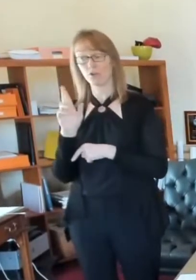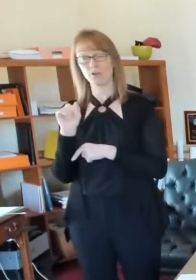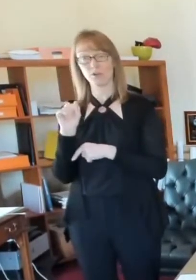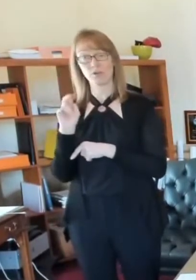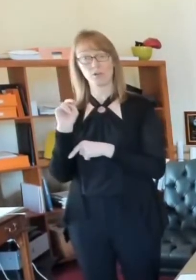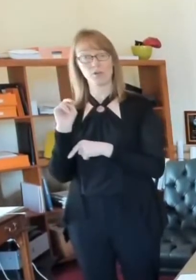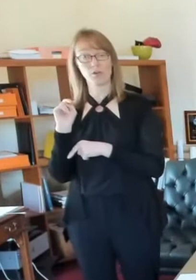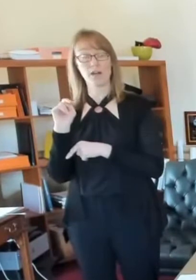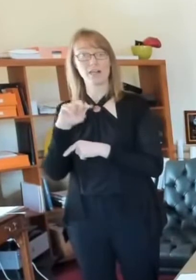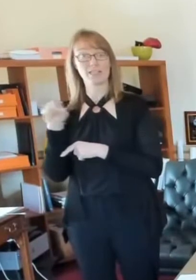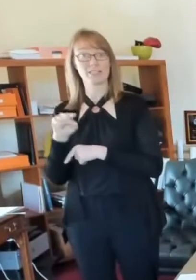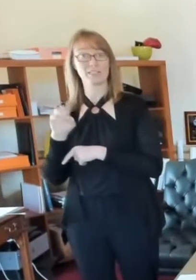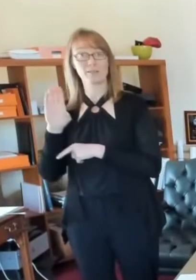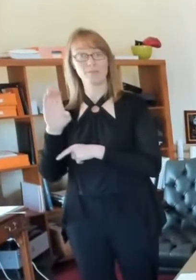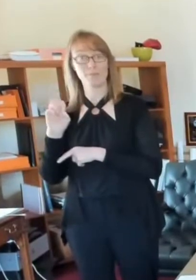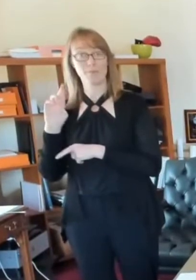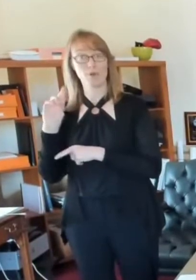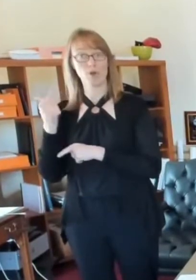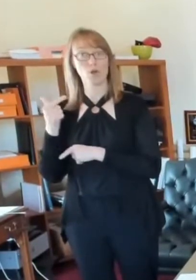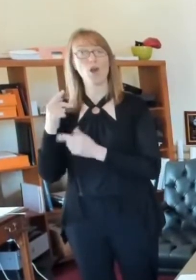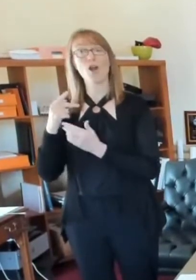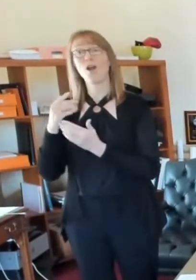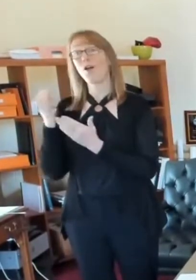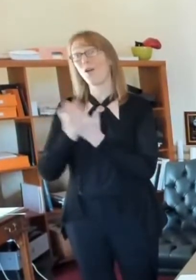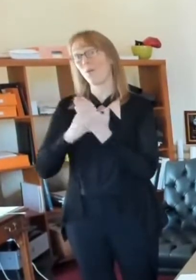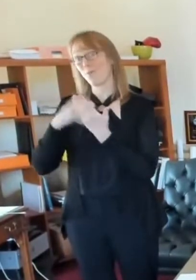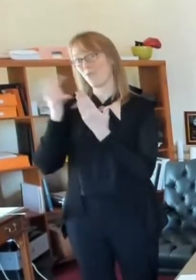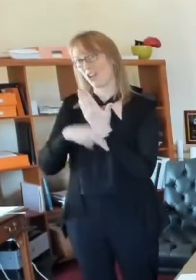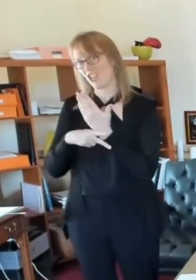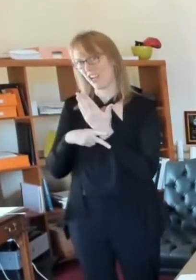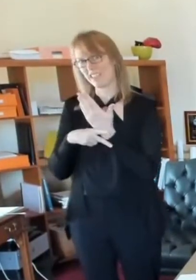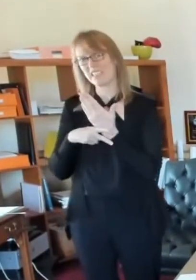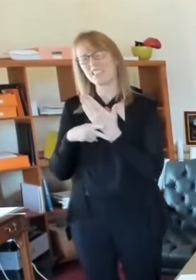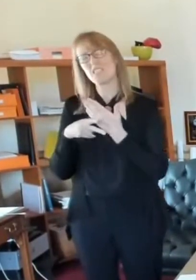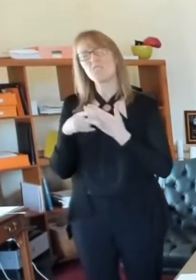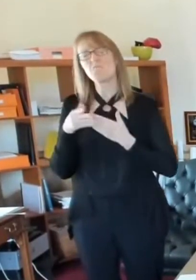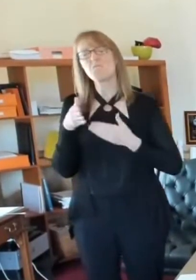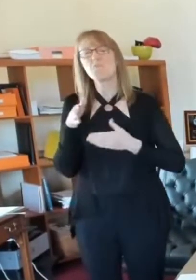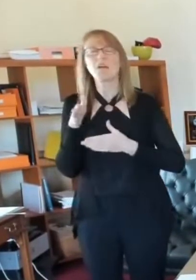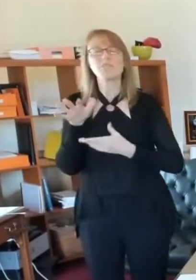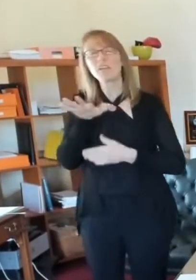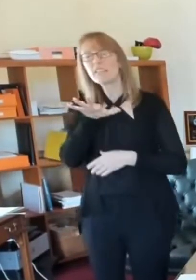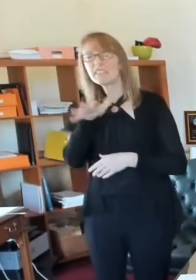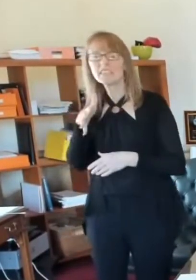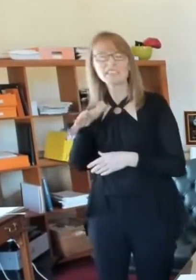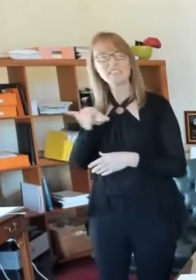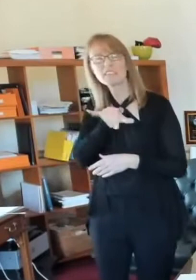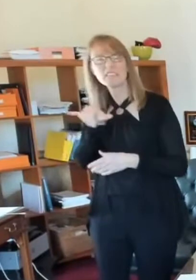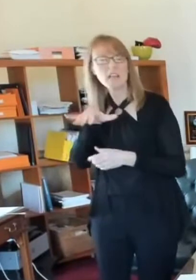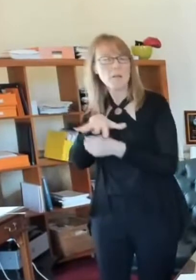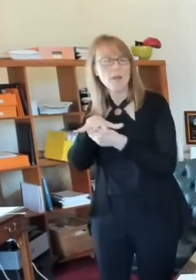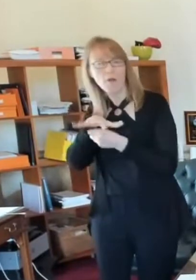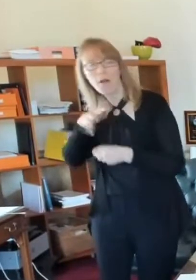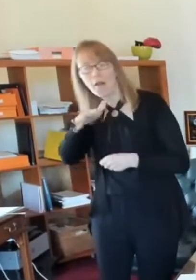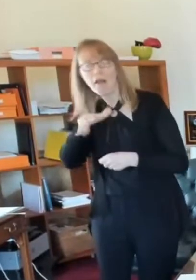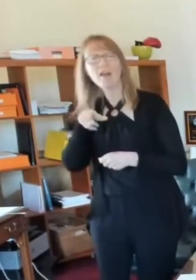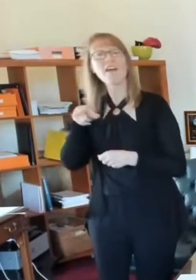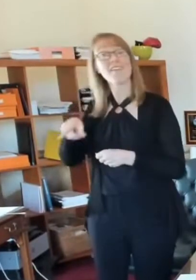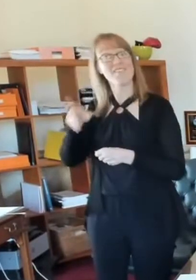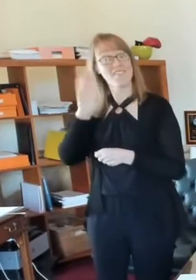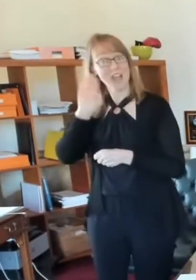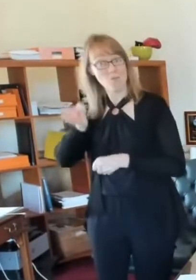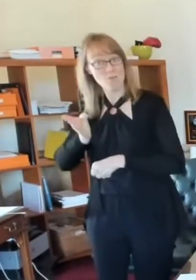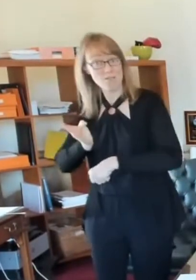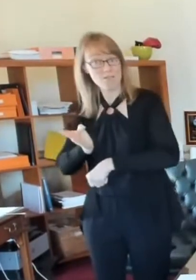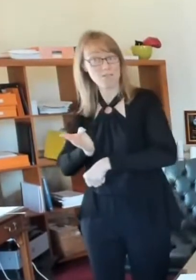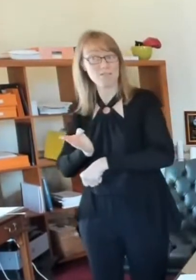a nearby neighborhood, Gravois Park, same general area. And they are, over the next couple of years, they are going to do 20